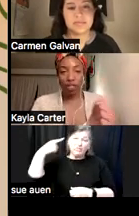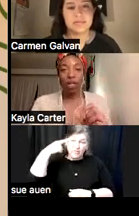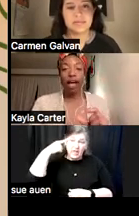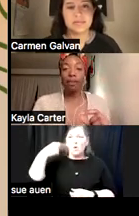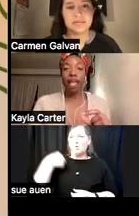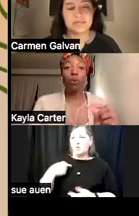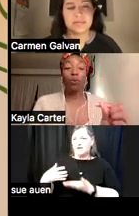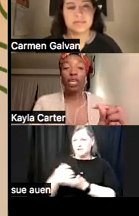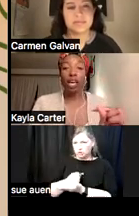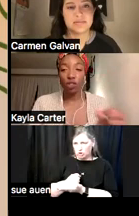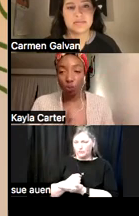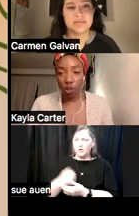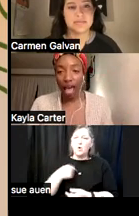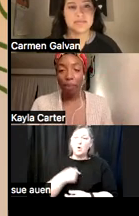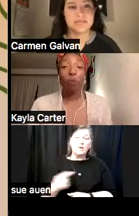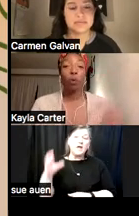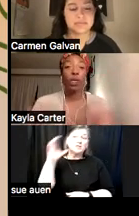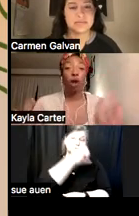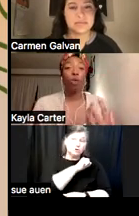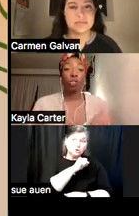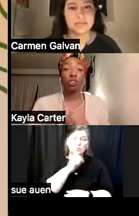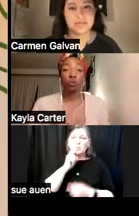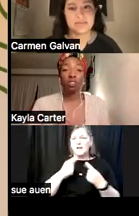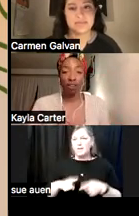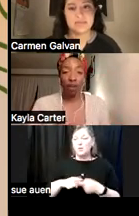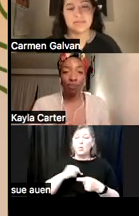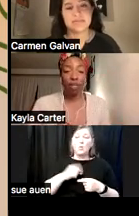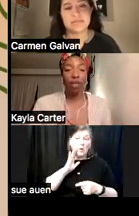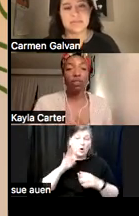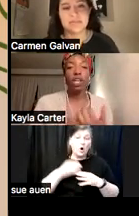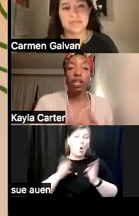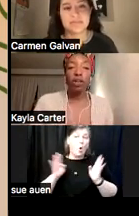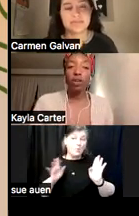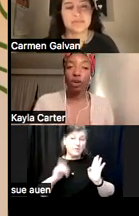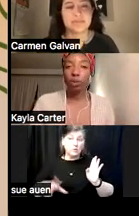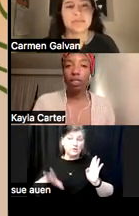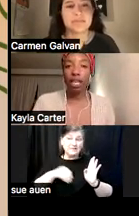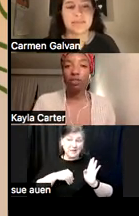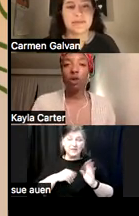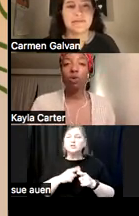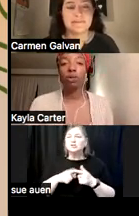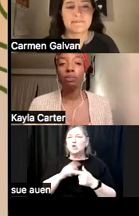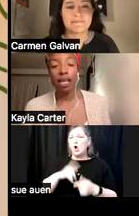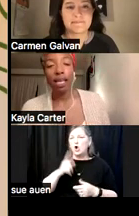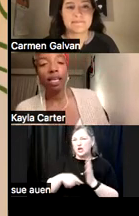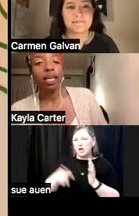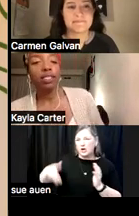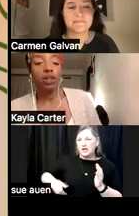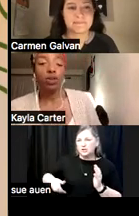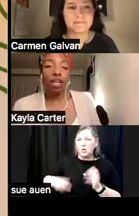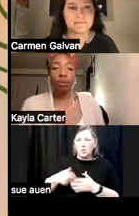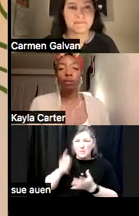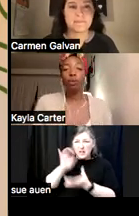deserve and what we assume will happen and what we are open to receiving. So checking our internal beliefs around money